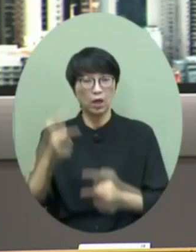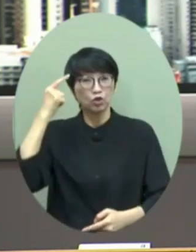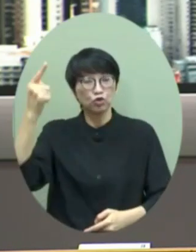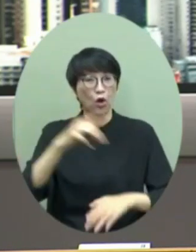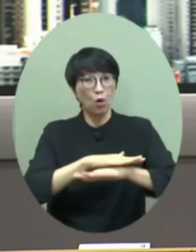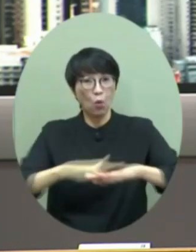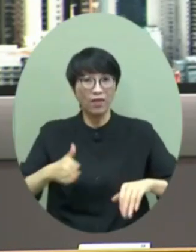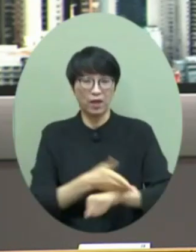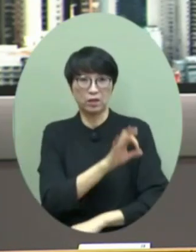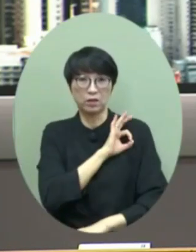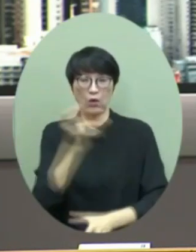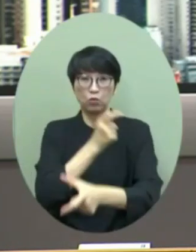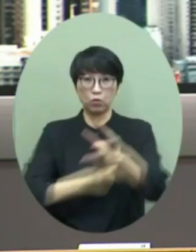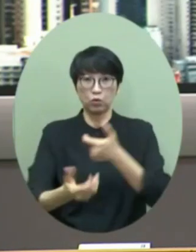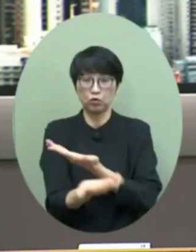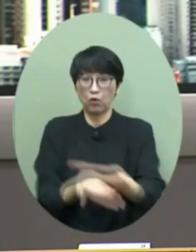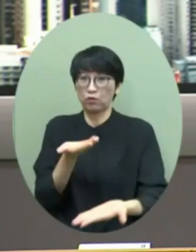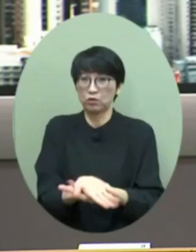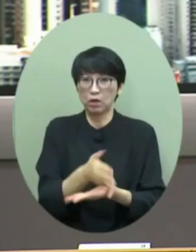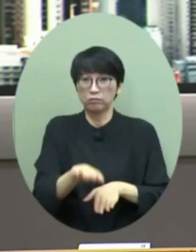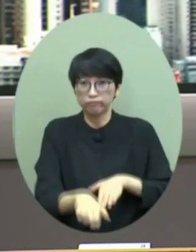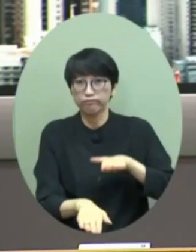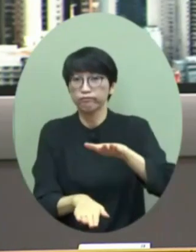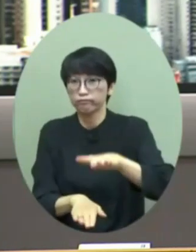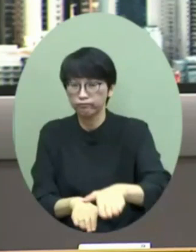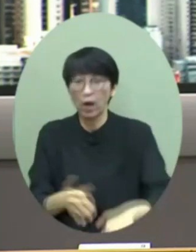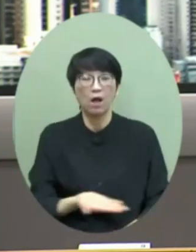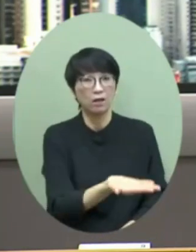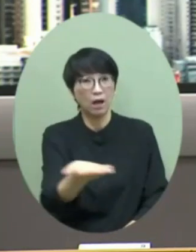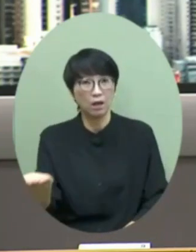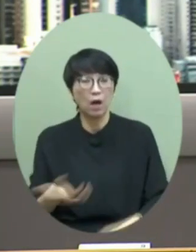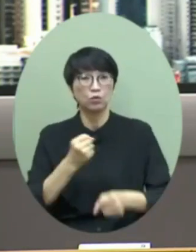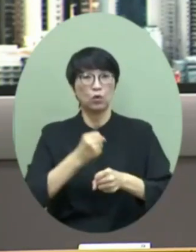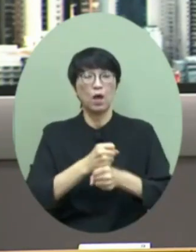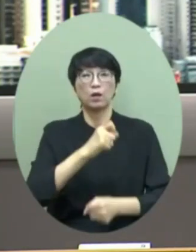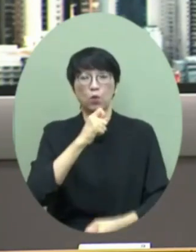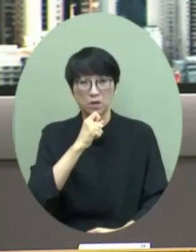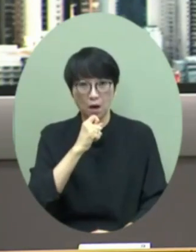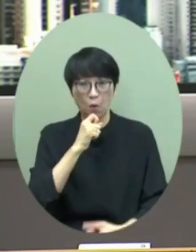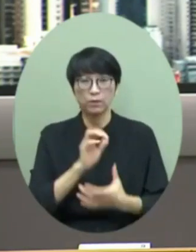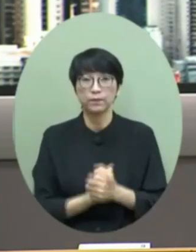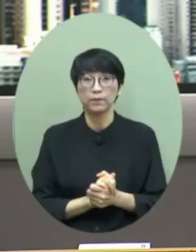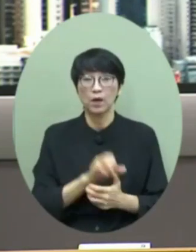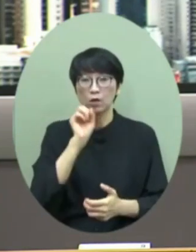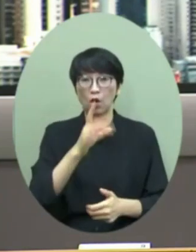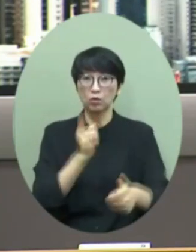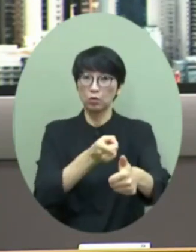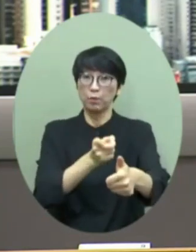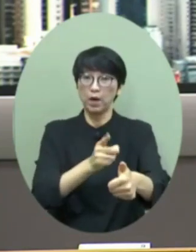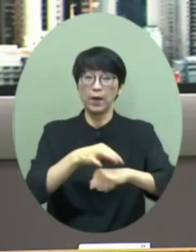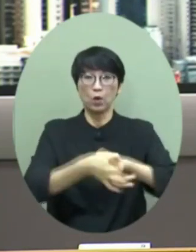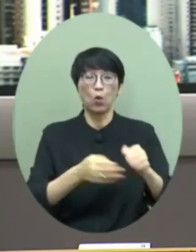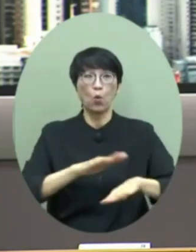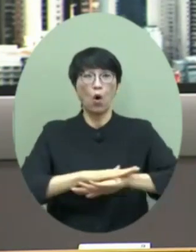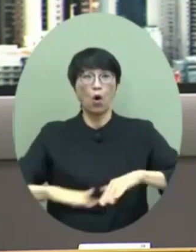jobs for the people of Hong Kong. Now, criticism, it comes under freedom of speech. There is a specific